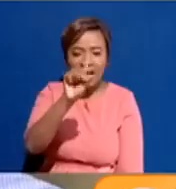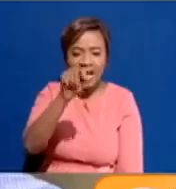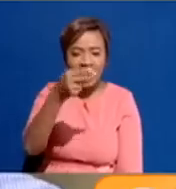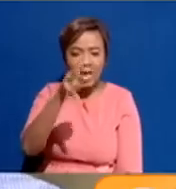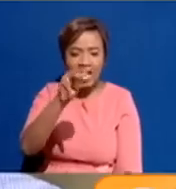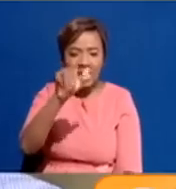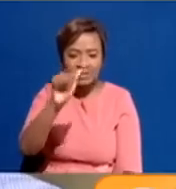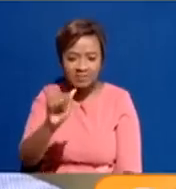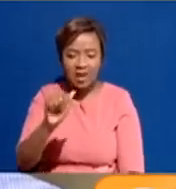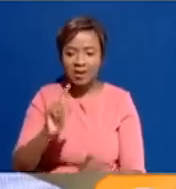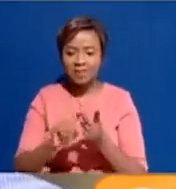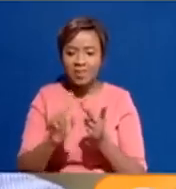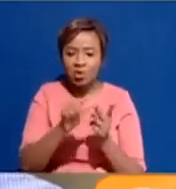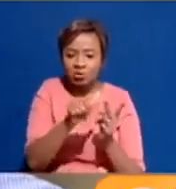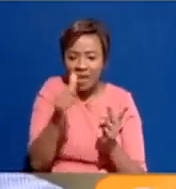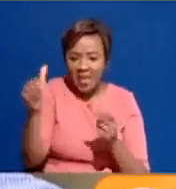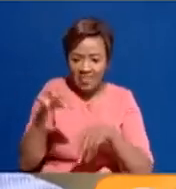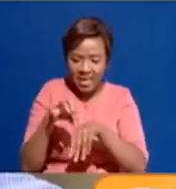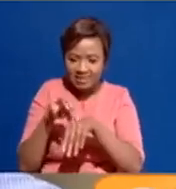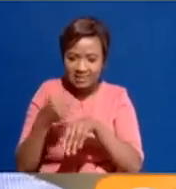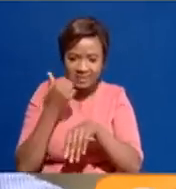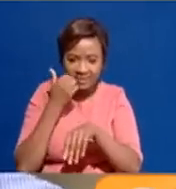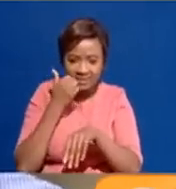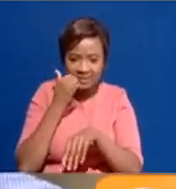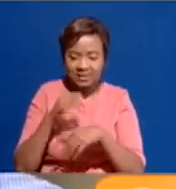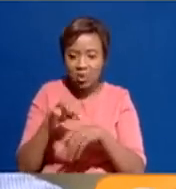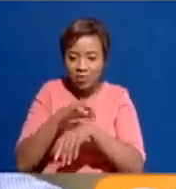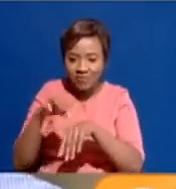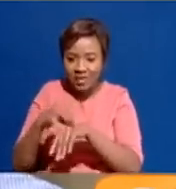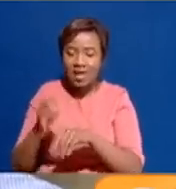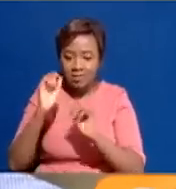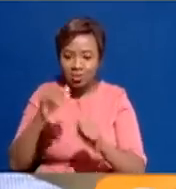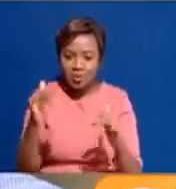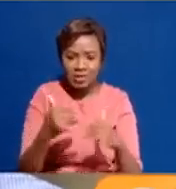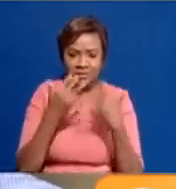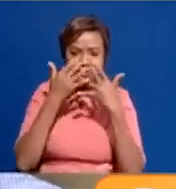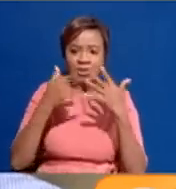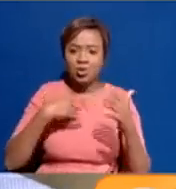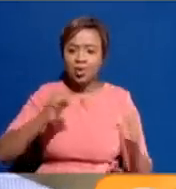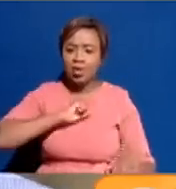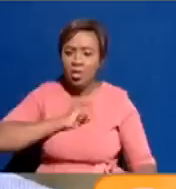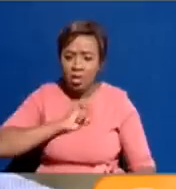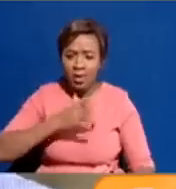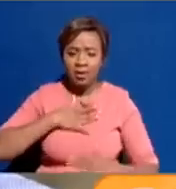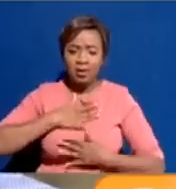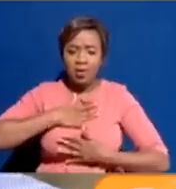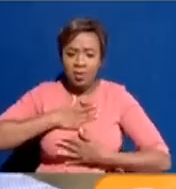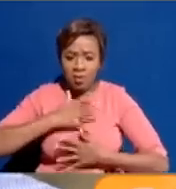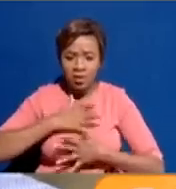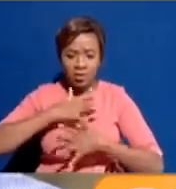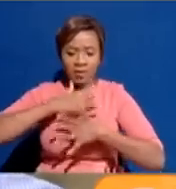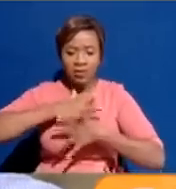chronic obstructive pulmonary disease, then this can actually trigger an asthma exacerbation or what you call a